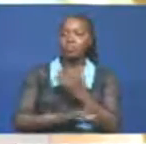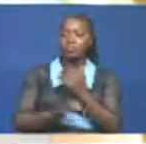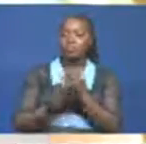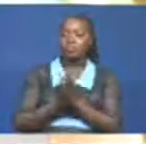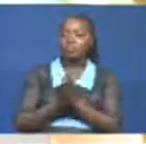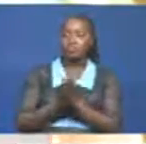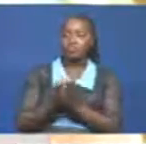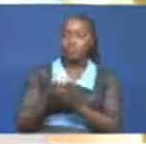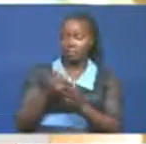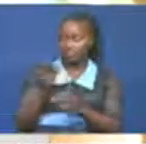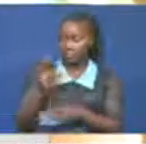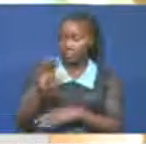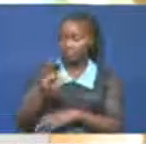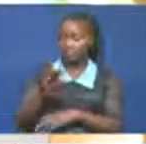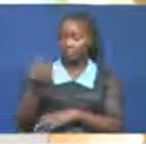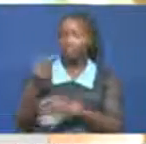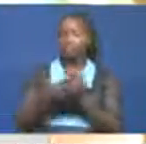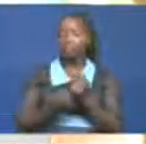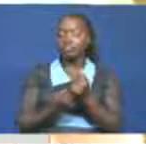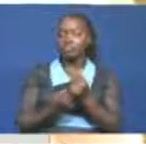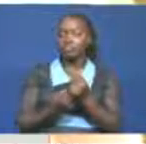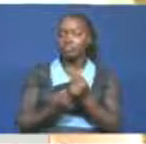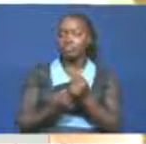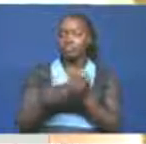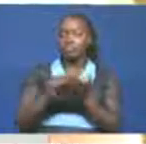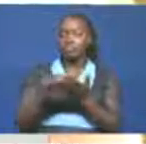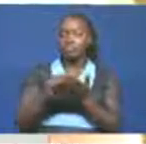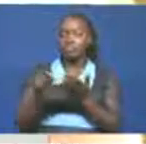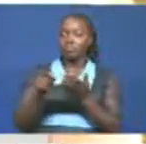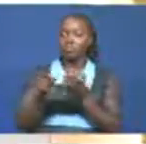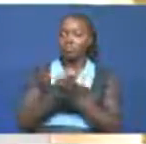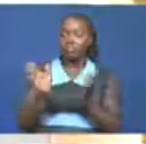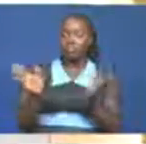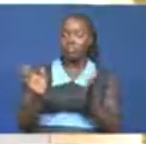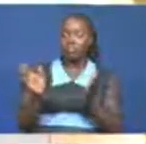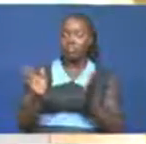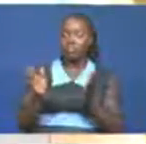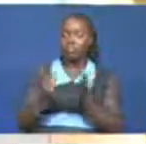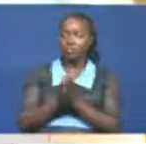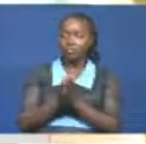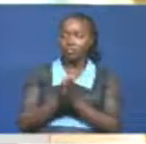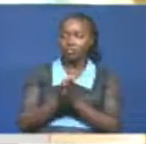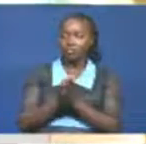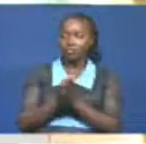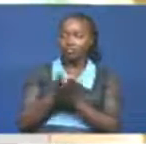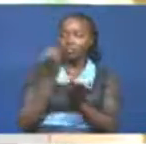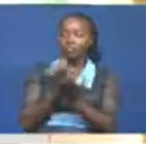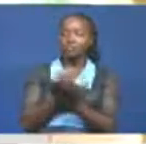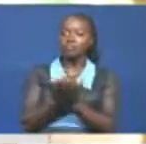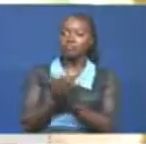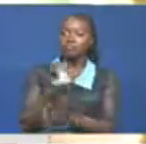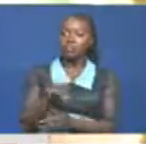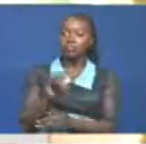own other partners that they have signed bilateral. So we're saying let's open up our lines. There is empirical evidence that